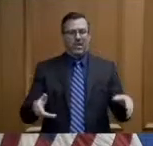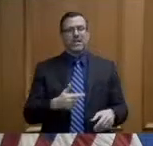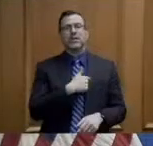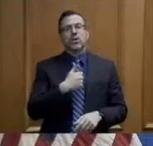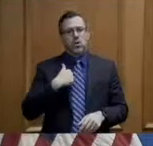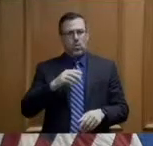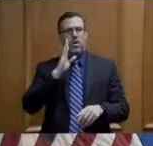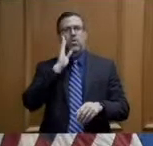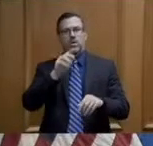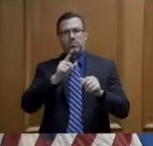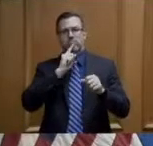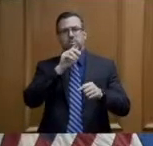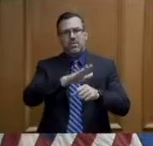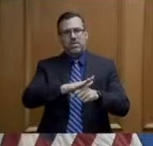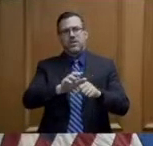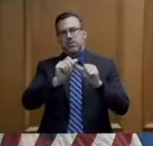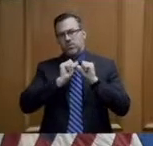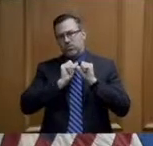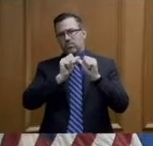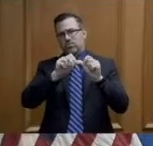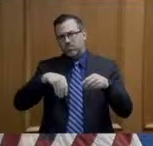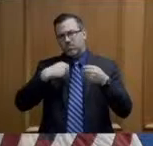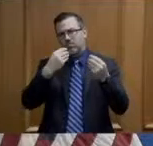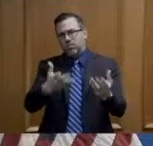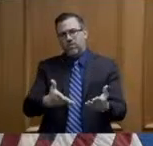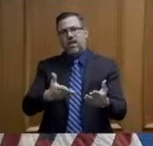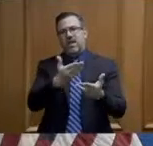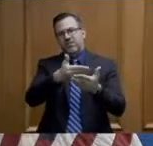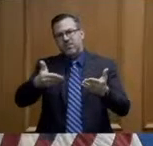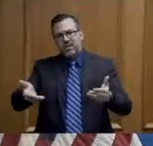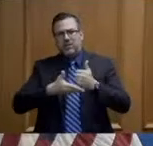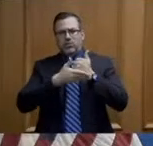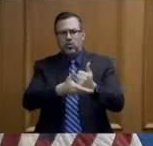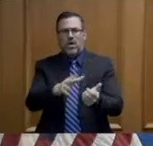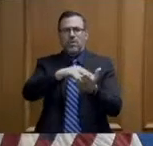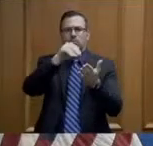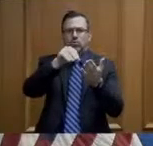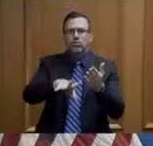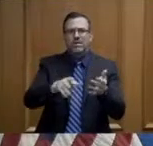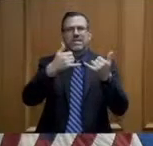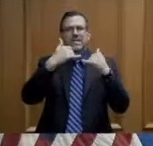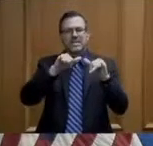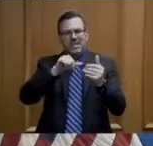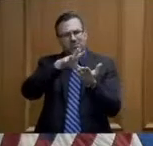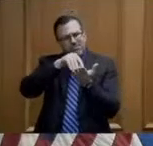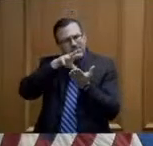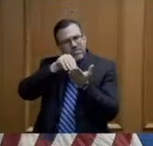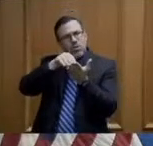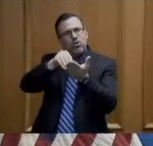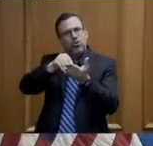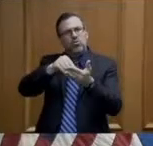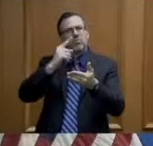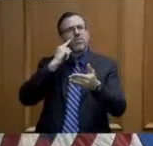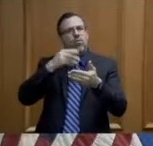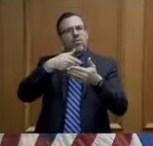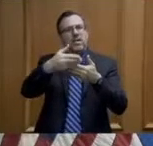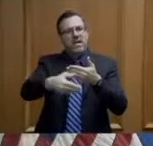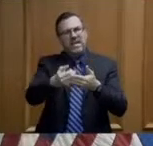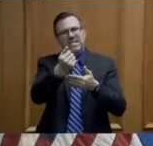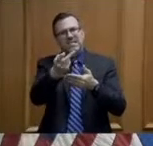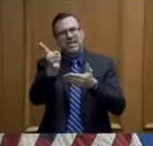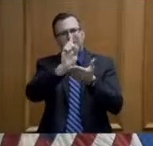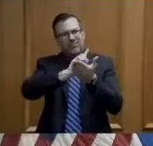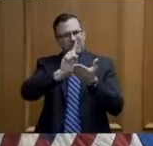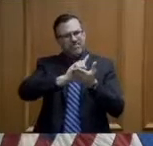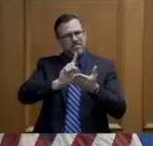to continuing to provide resources that will keep our students engaged over this next several weeks while they will